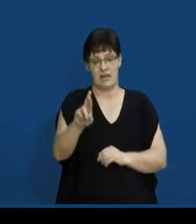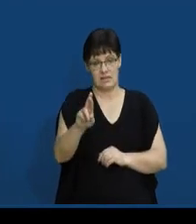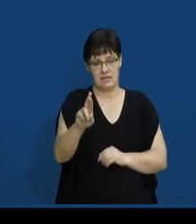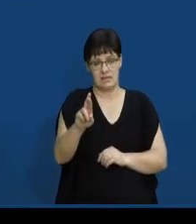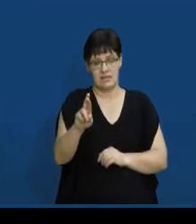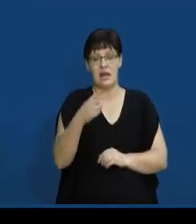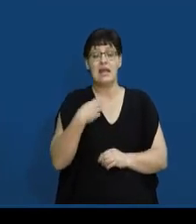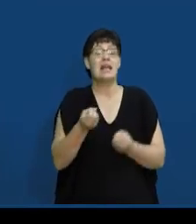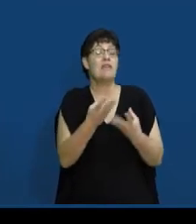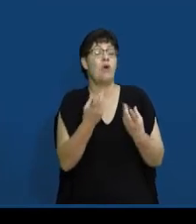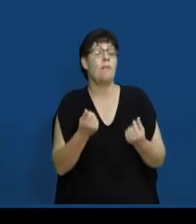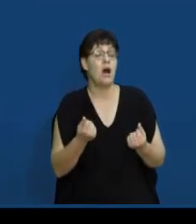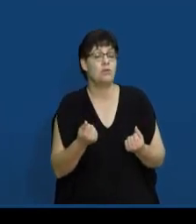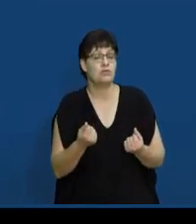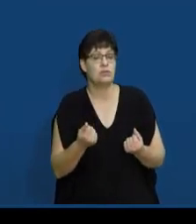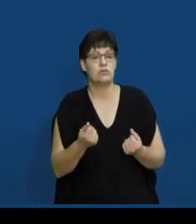an amount of